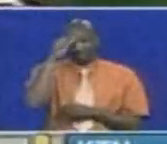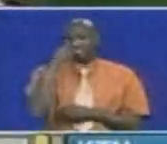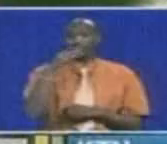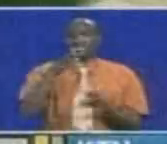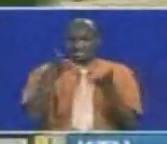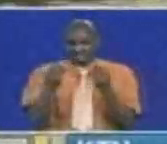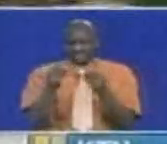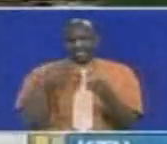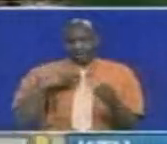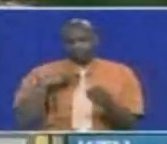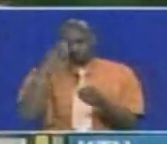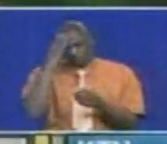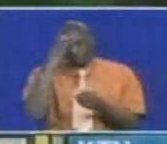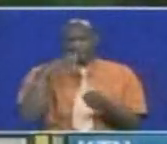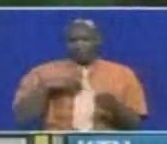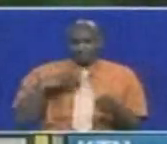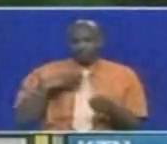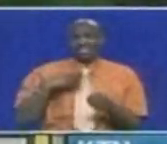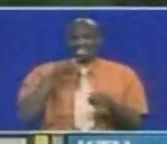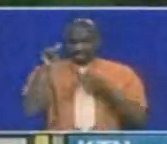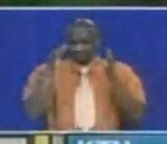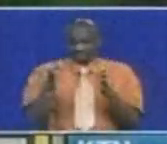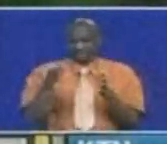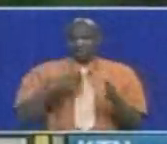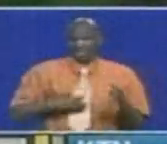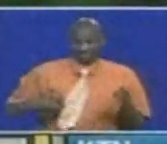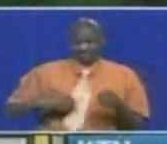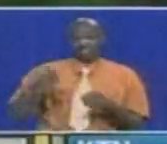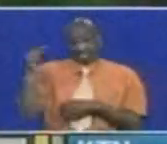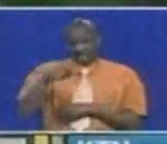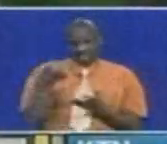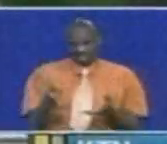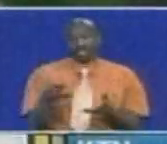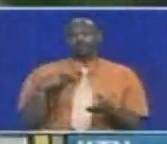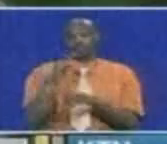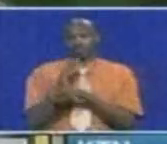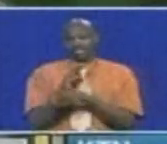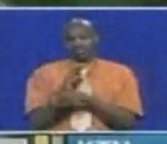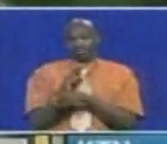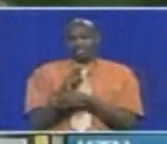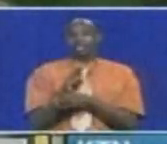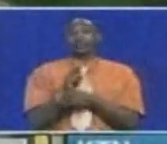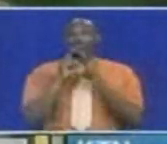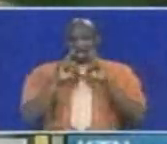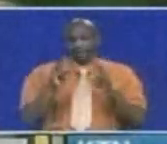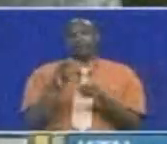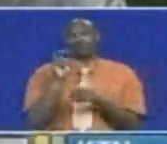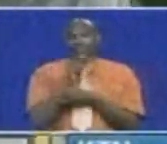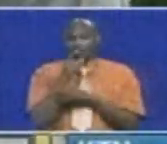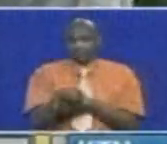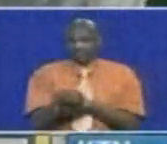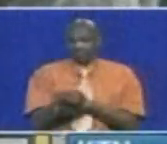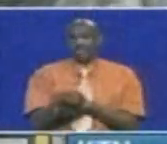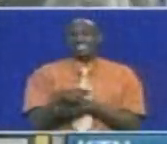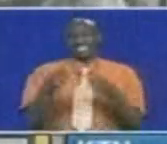to nab illegal immigrants than it is in the ongoing Operation Usalama Watch. The government has projected the registration to take